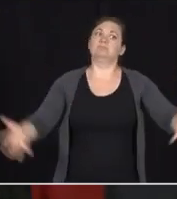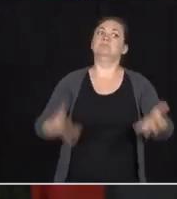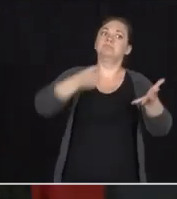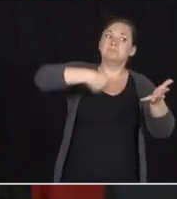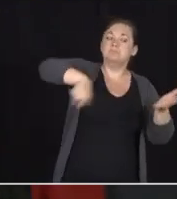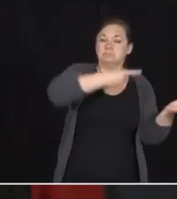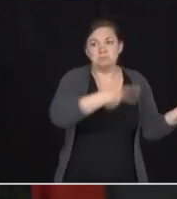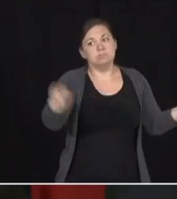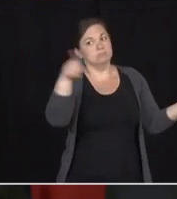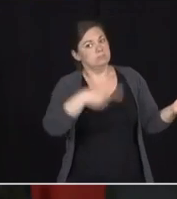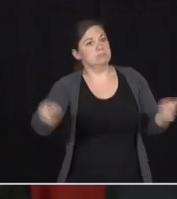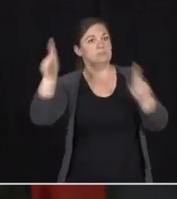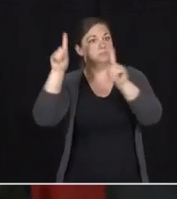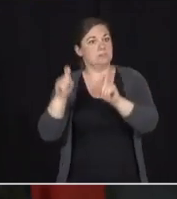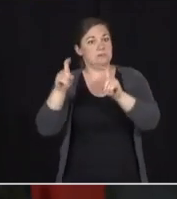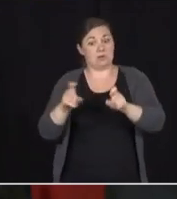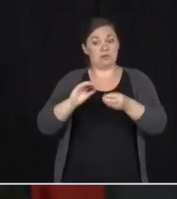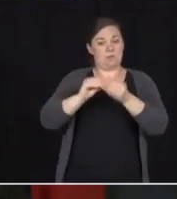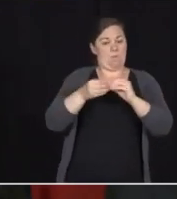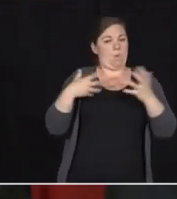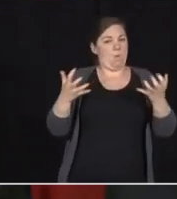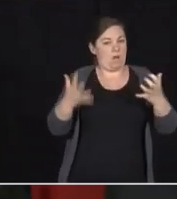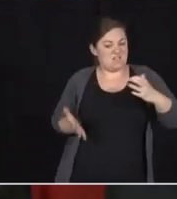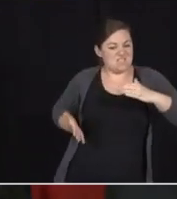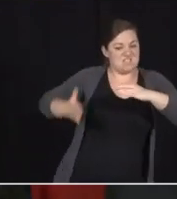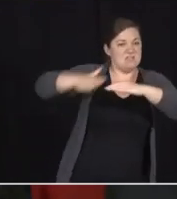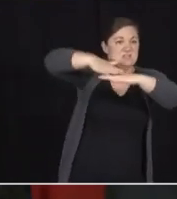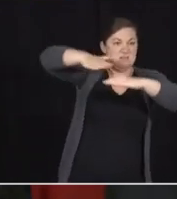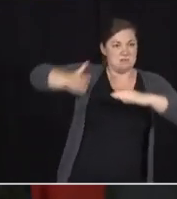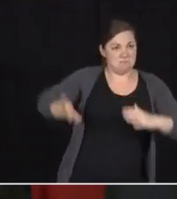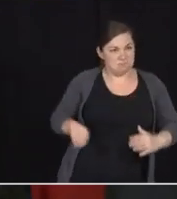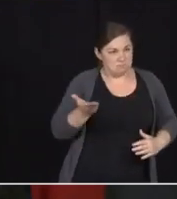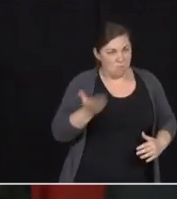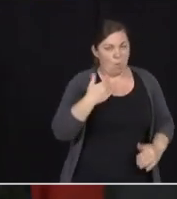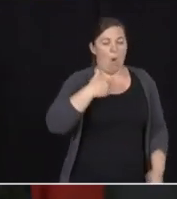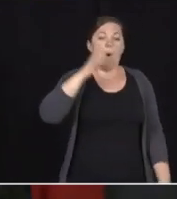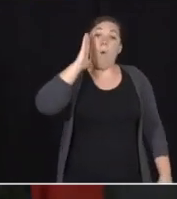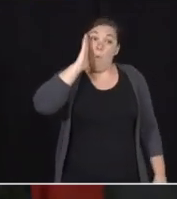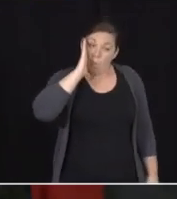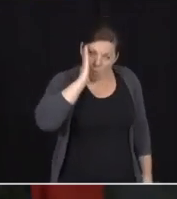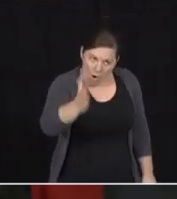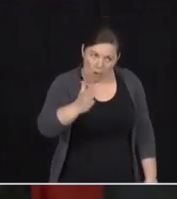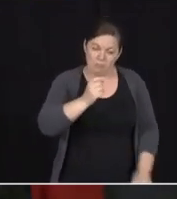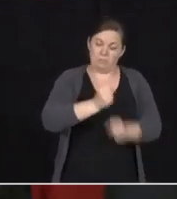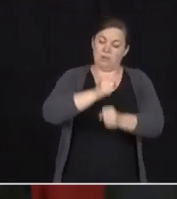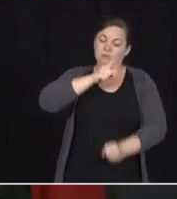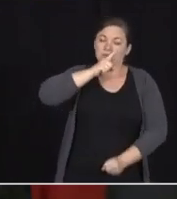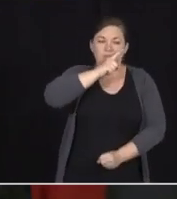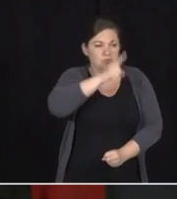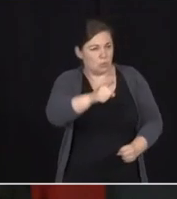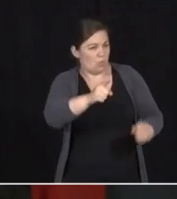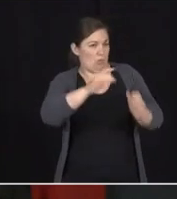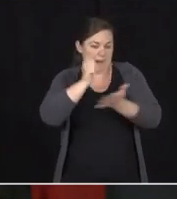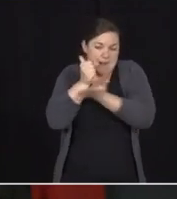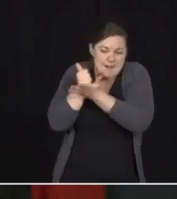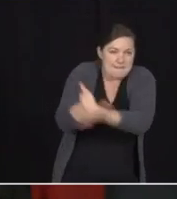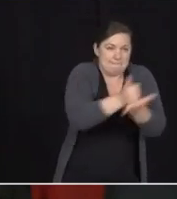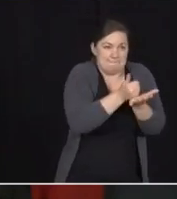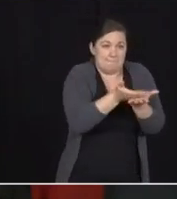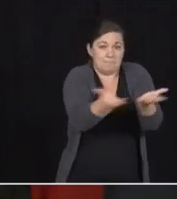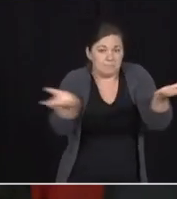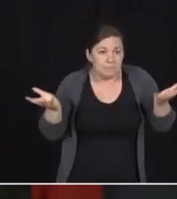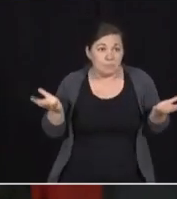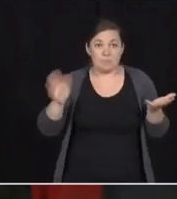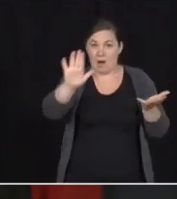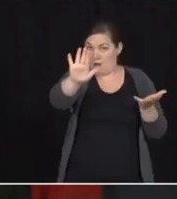need to be, and we'll be there to help, but we'll need everyone, as I said, to get